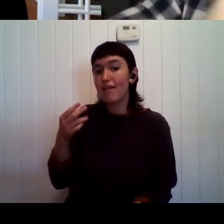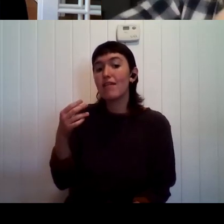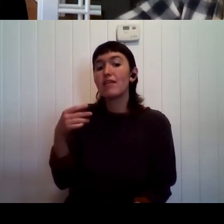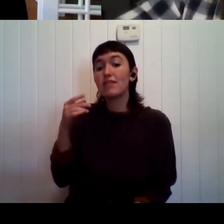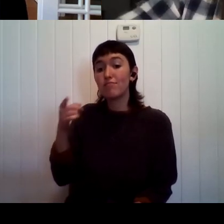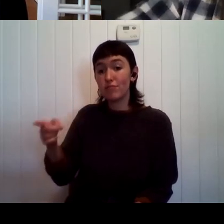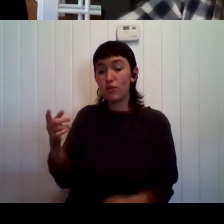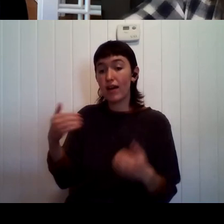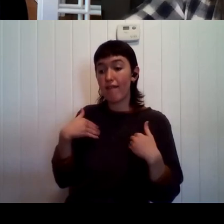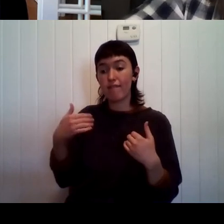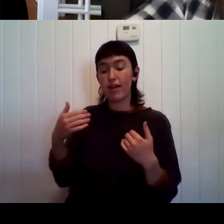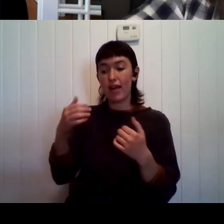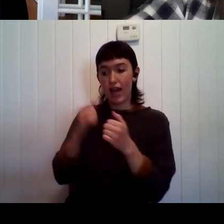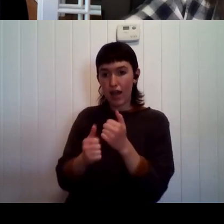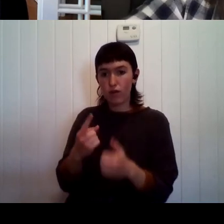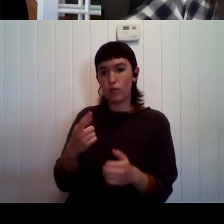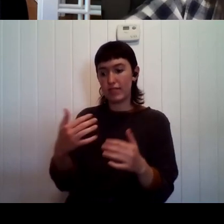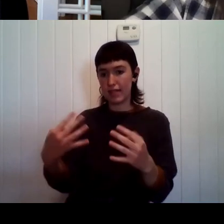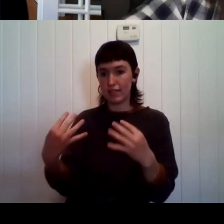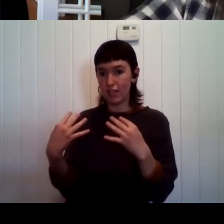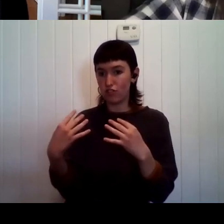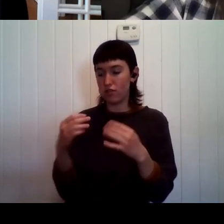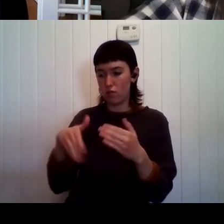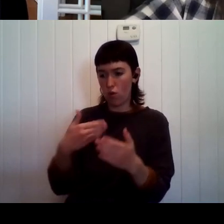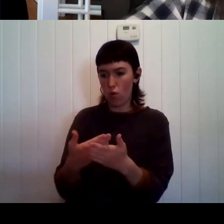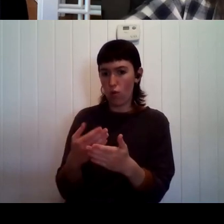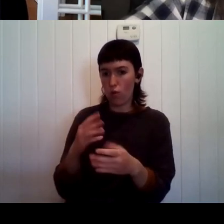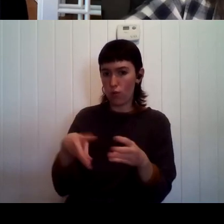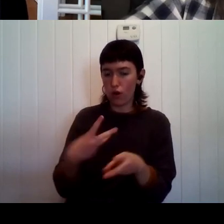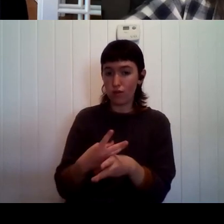tell them one thing related to your area of expertise, what would it be?